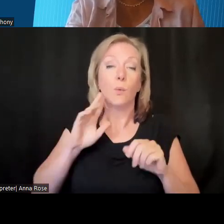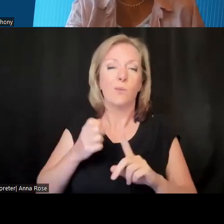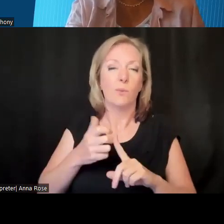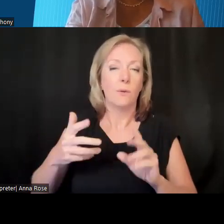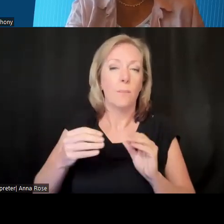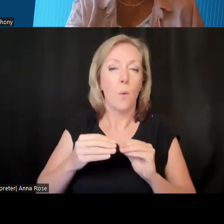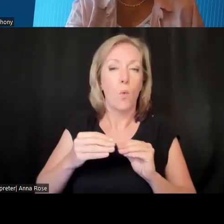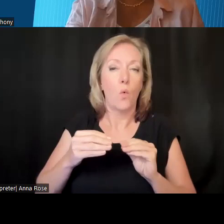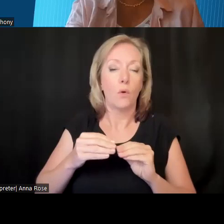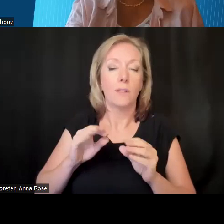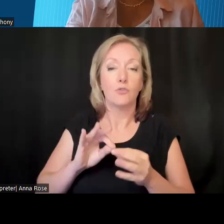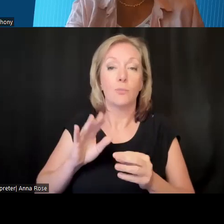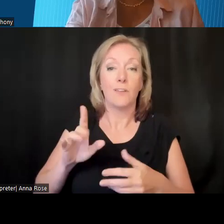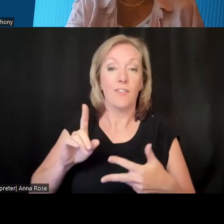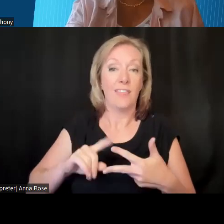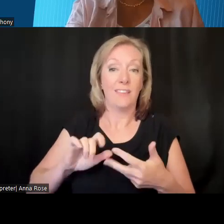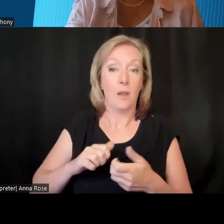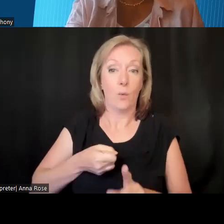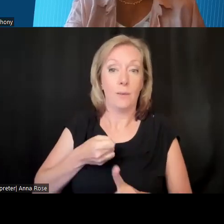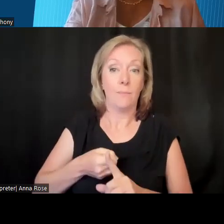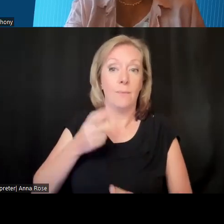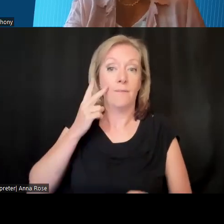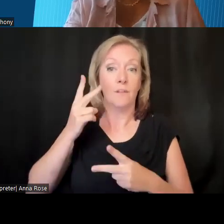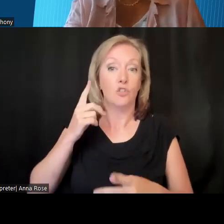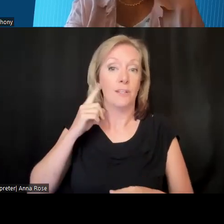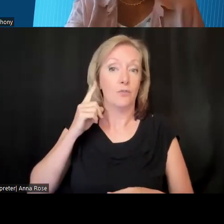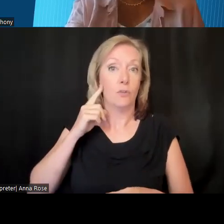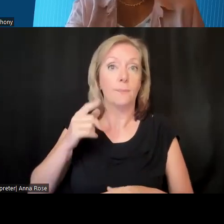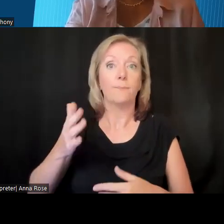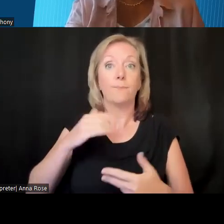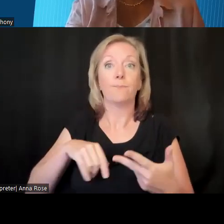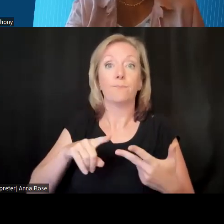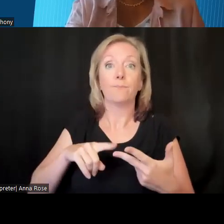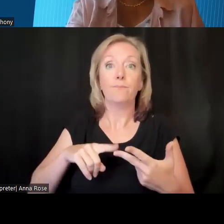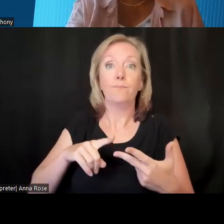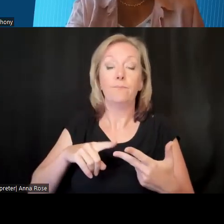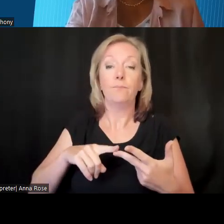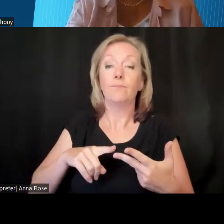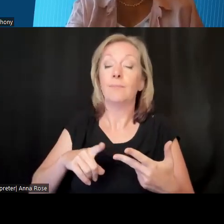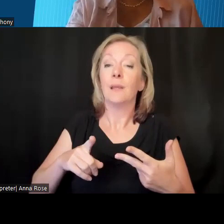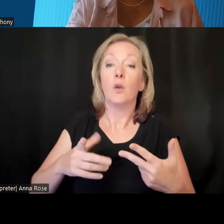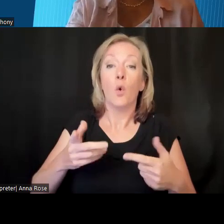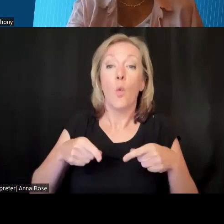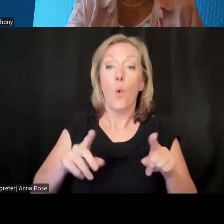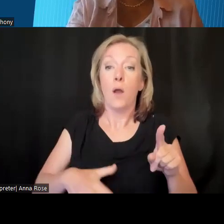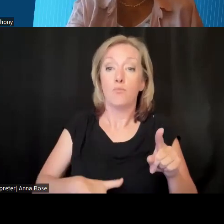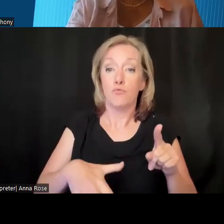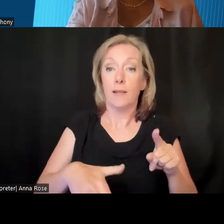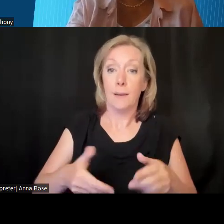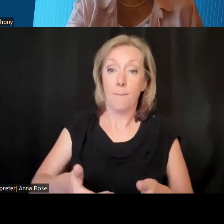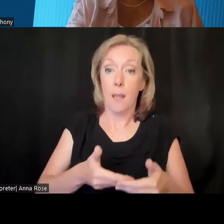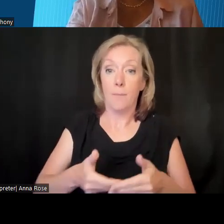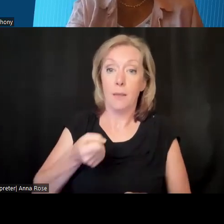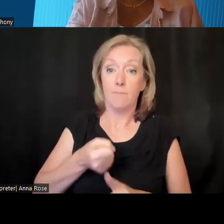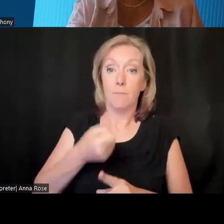in terms of the impact to the vision and hearing systems. Then also, is there a history of an in utero stroke or other complication affecting